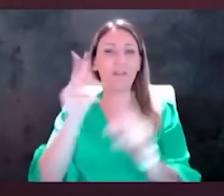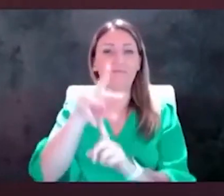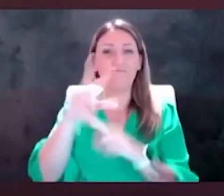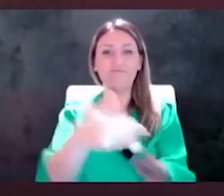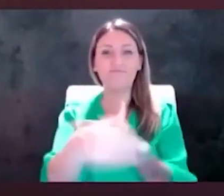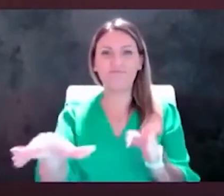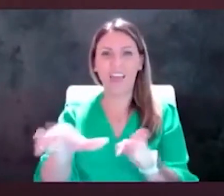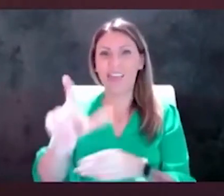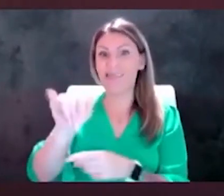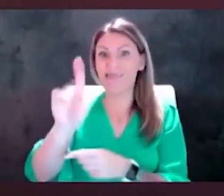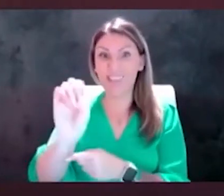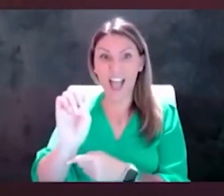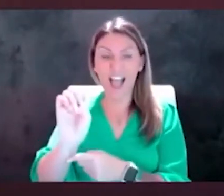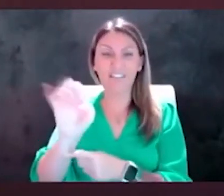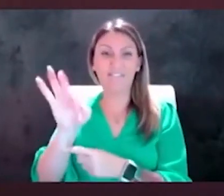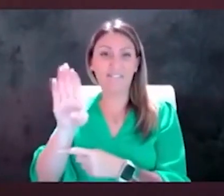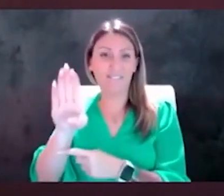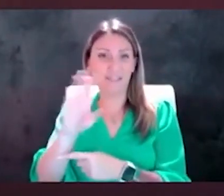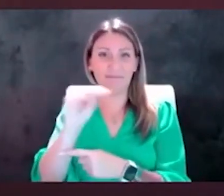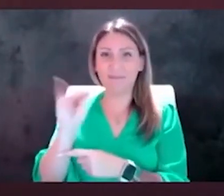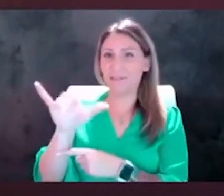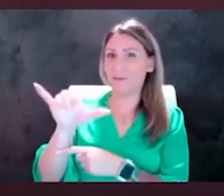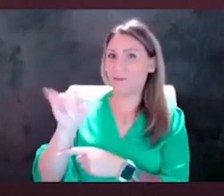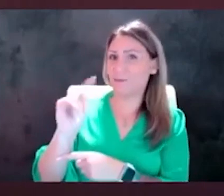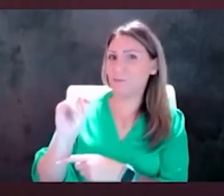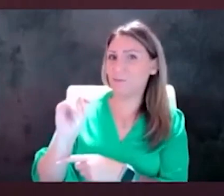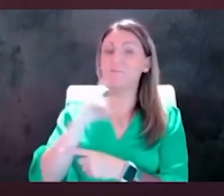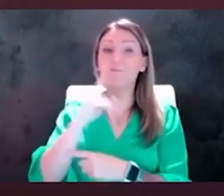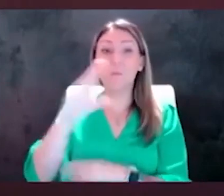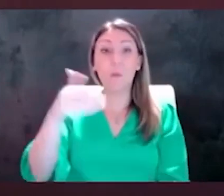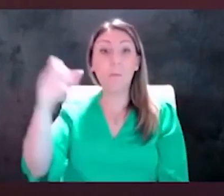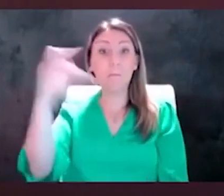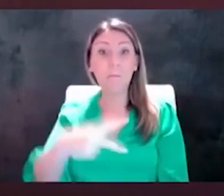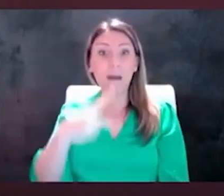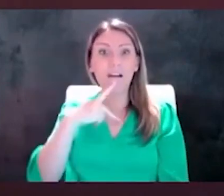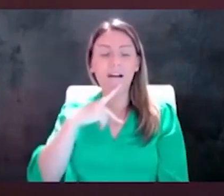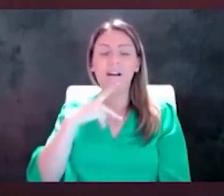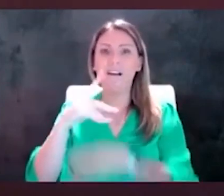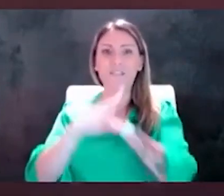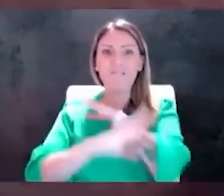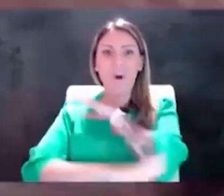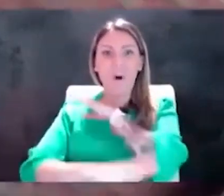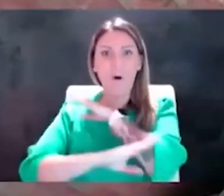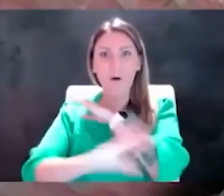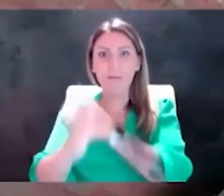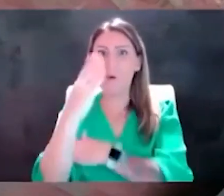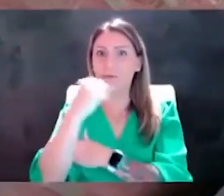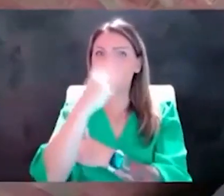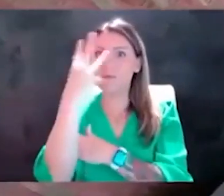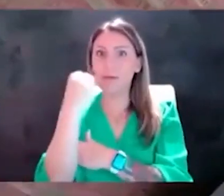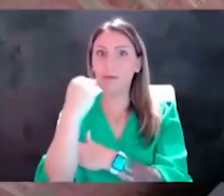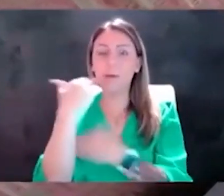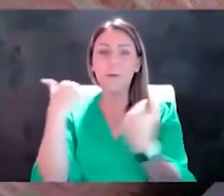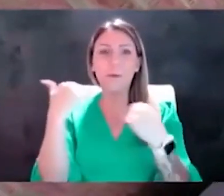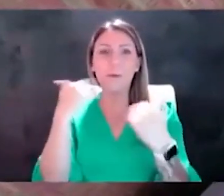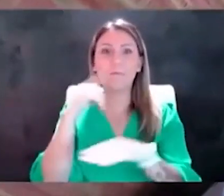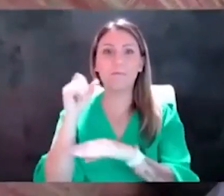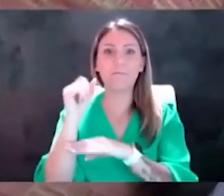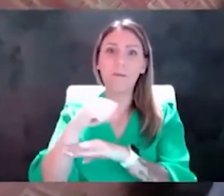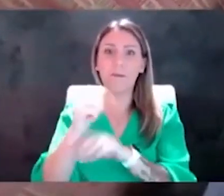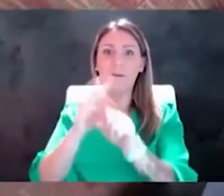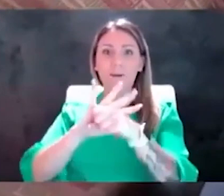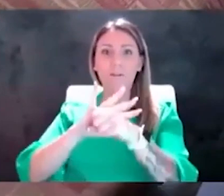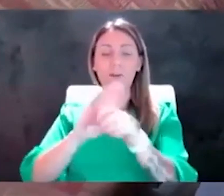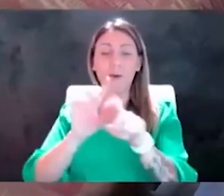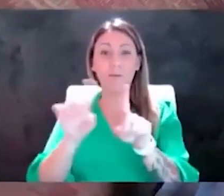Welcome back today with us on this beautiful fall morning. Gosh, it feels good to say fall. You may have beaten COVID, but you may also notice